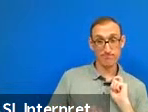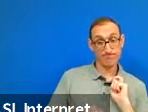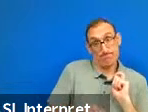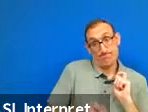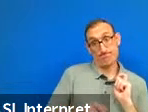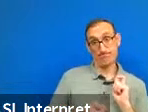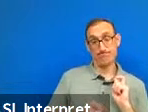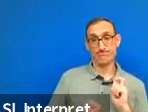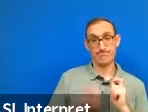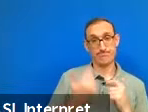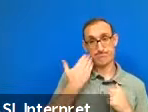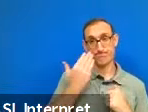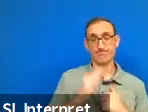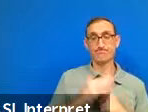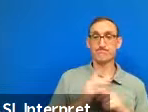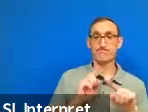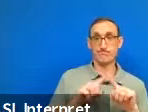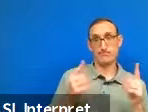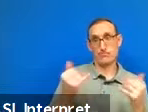have,